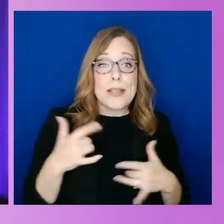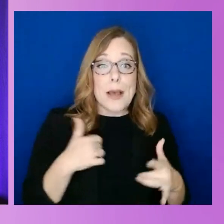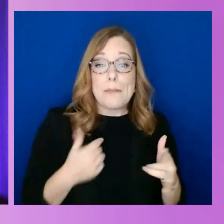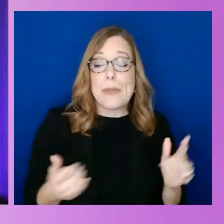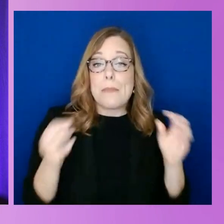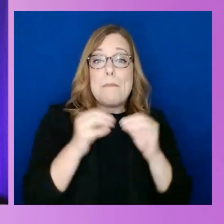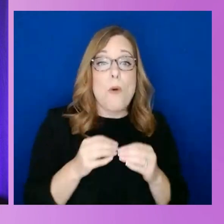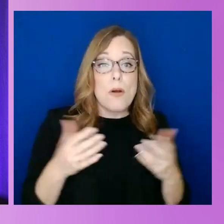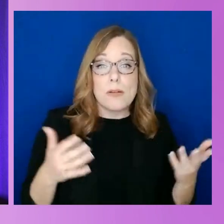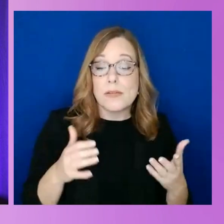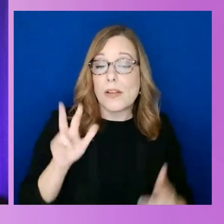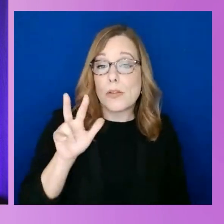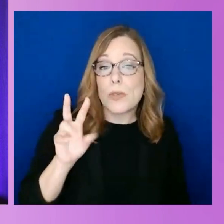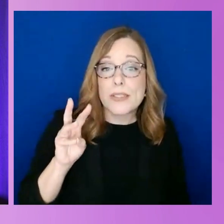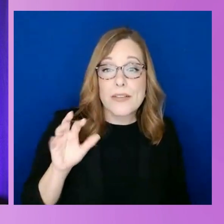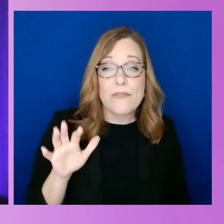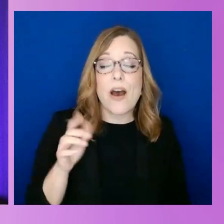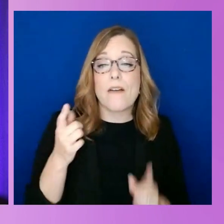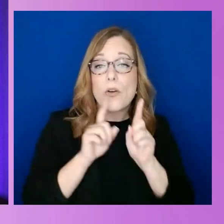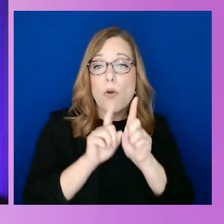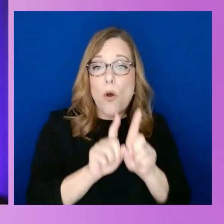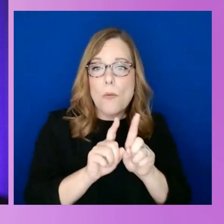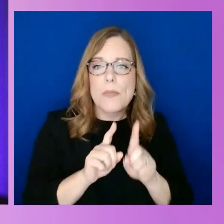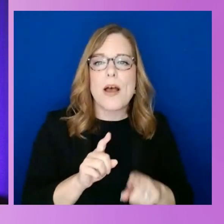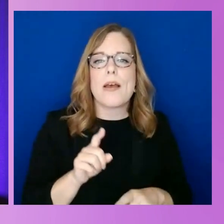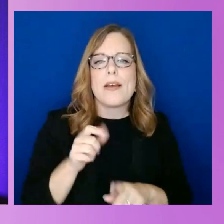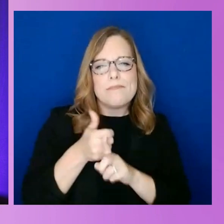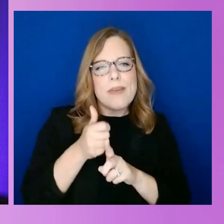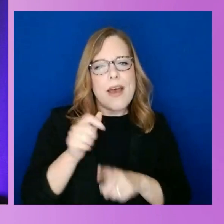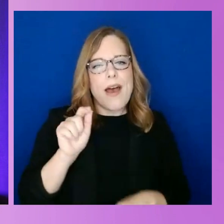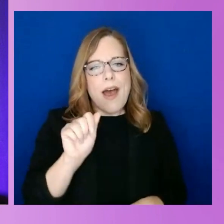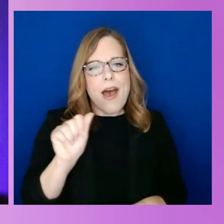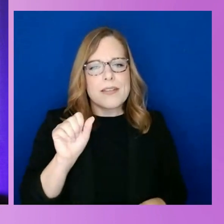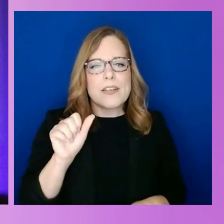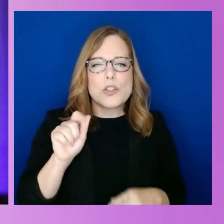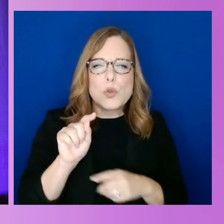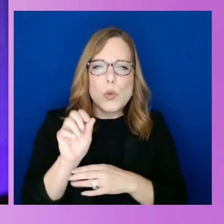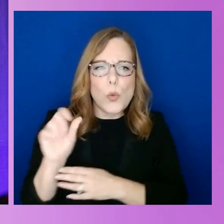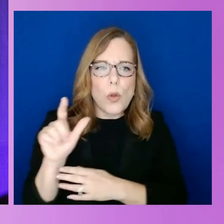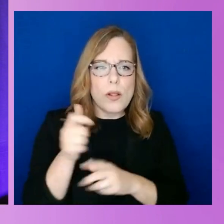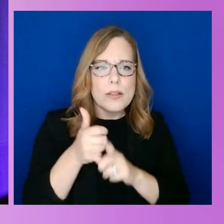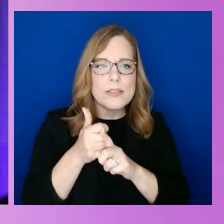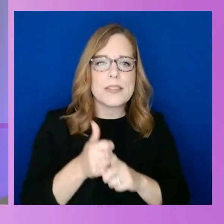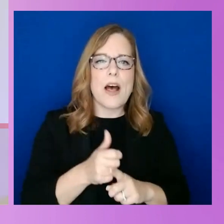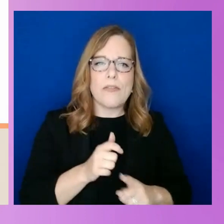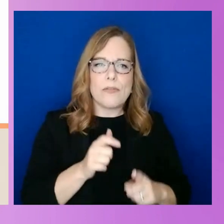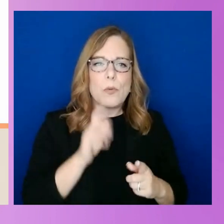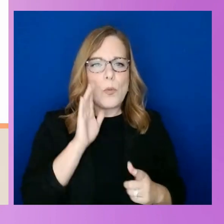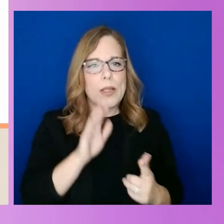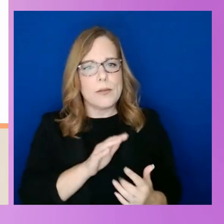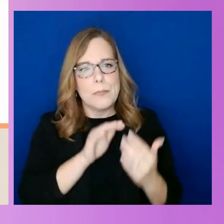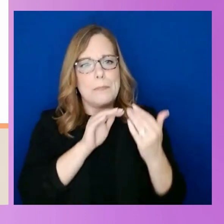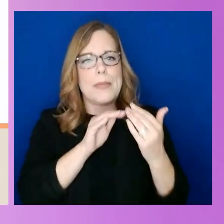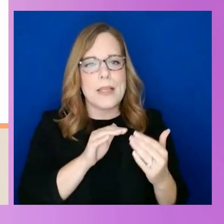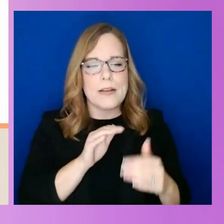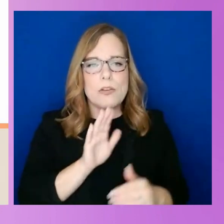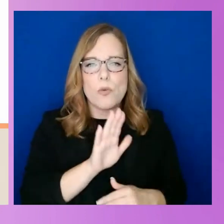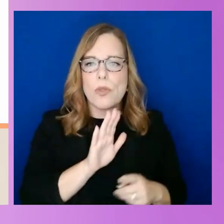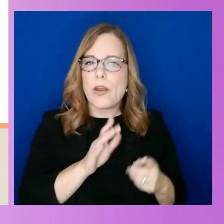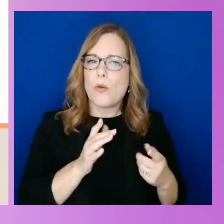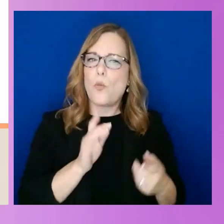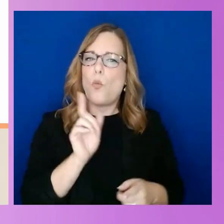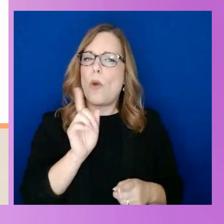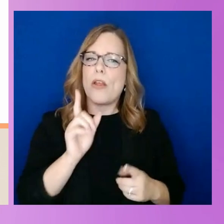every neurodivergent person where they're at. This is a quote from our colleague Christina, who I think is online answering